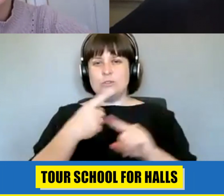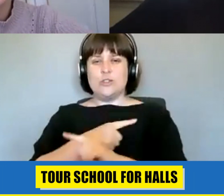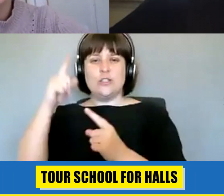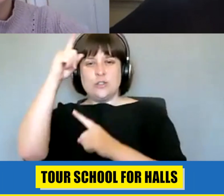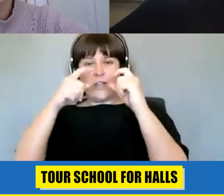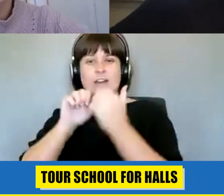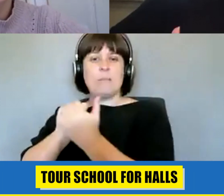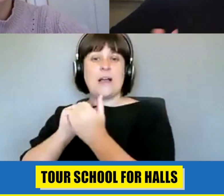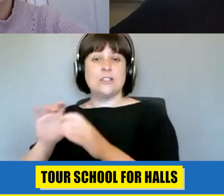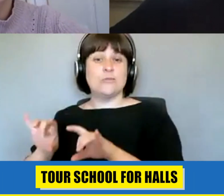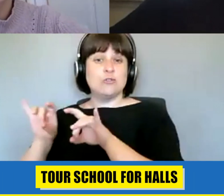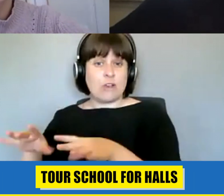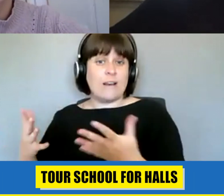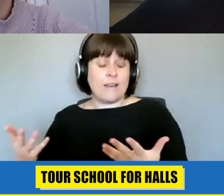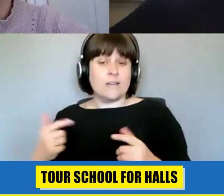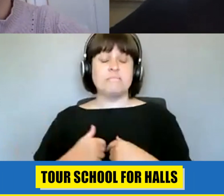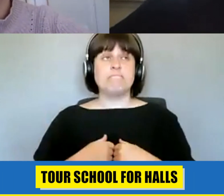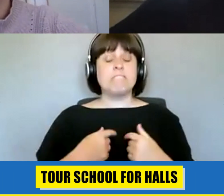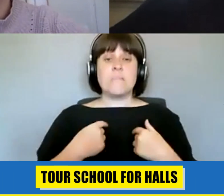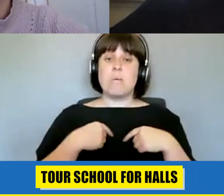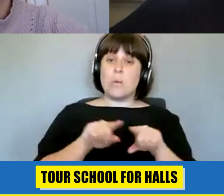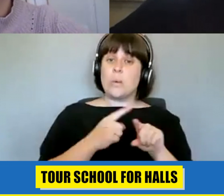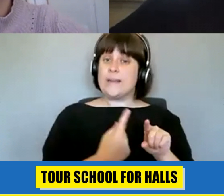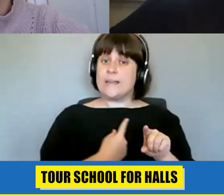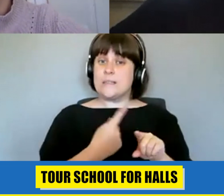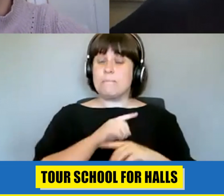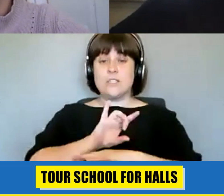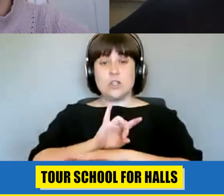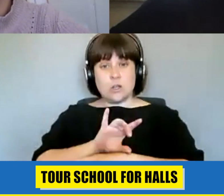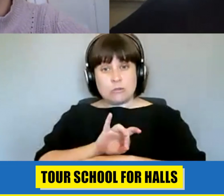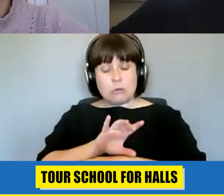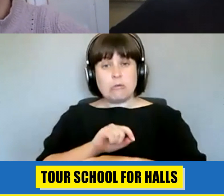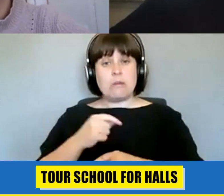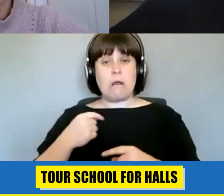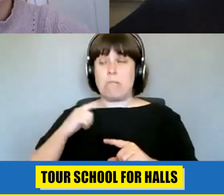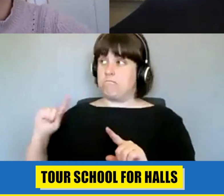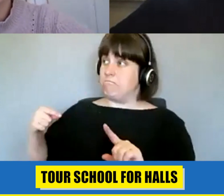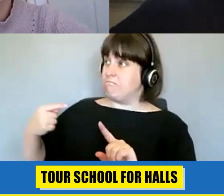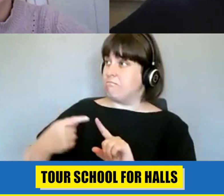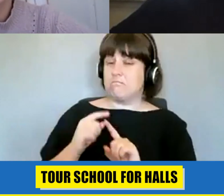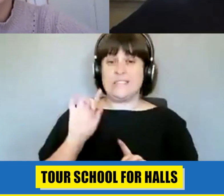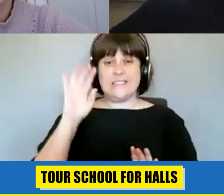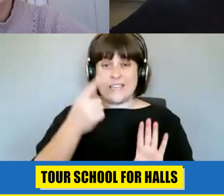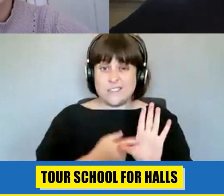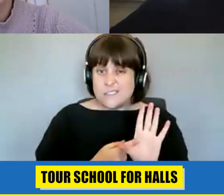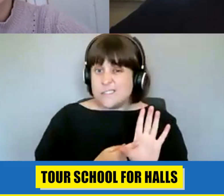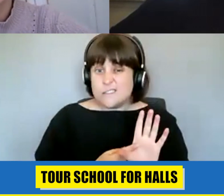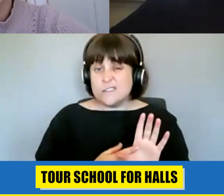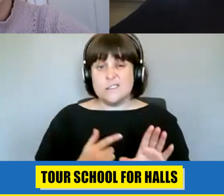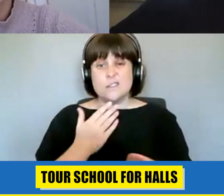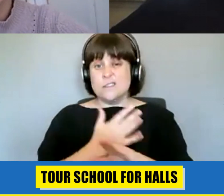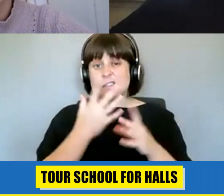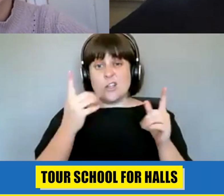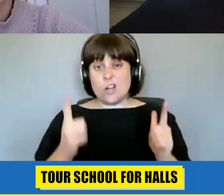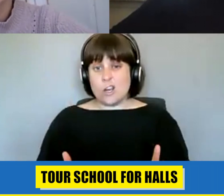And I've been an independent consultant now for more than 10 years, working a lot with